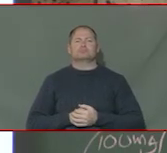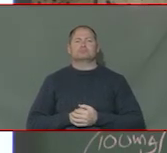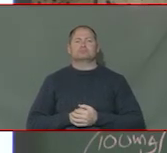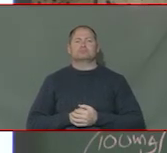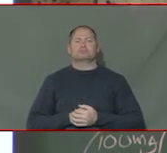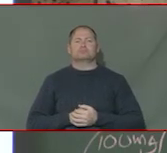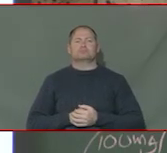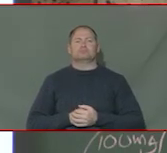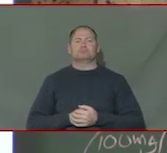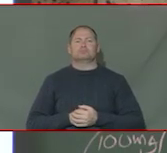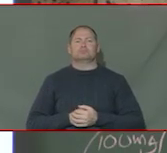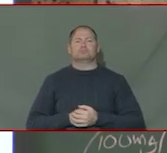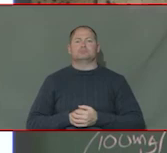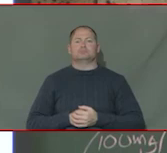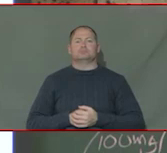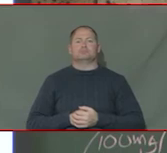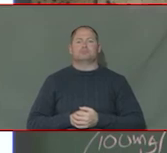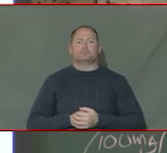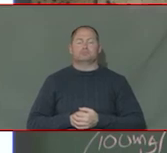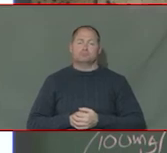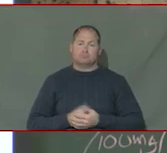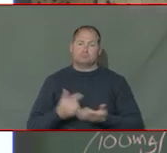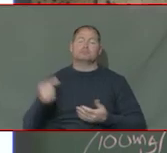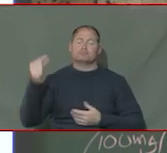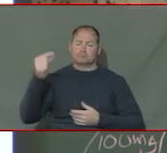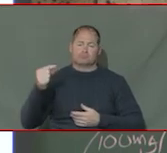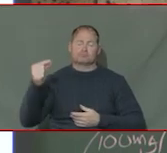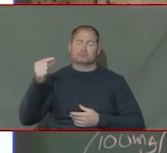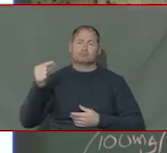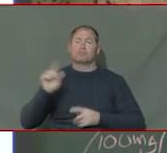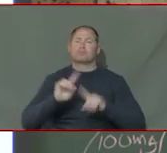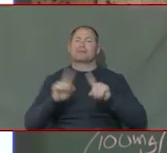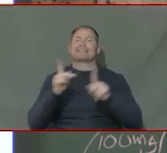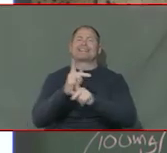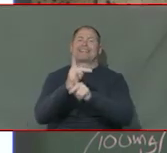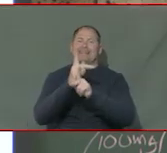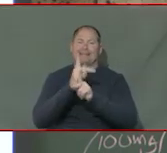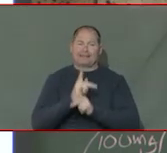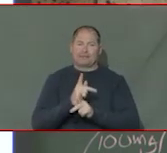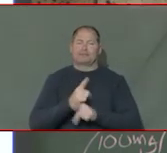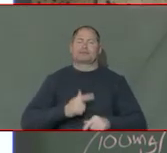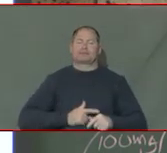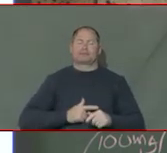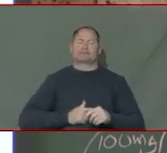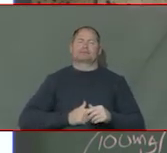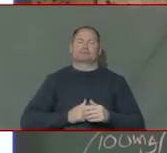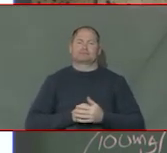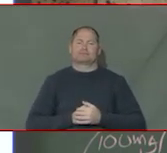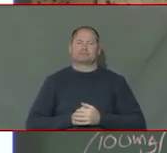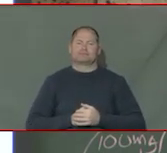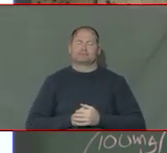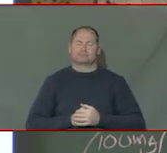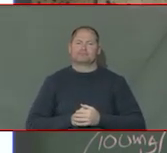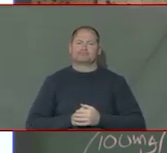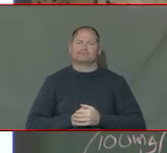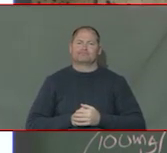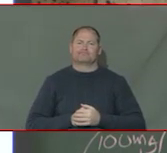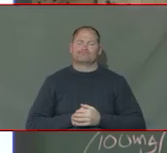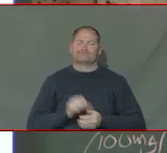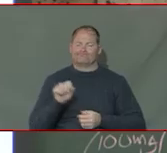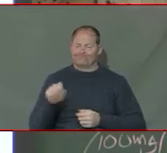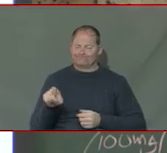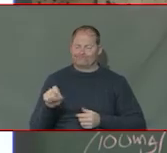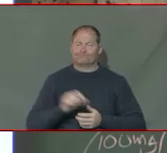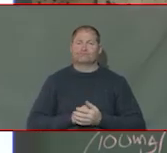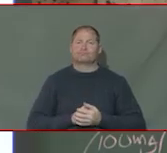What is glycogen? It is glucose that is stored in the liver. I think that's what you wanted to say. That is glycogen.